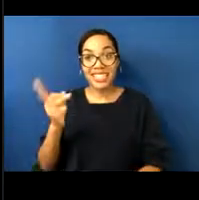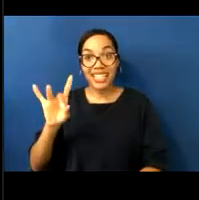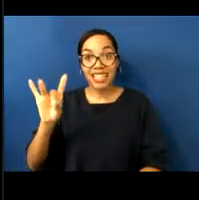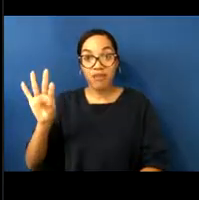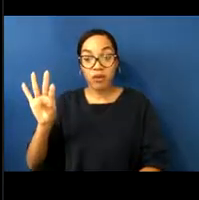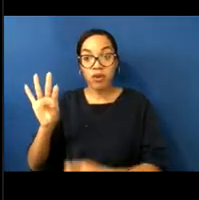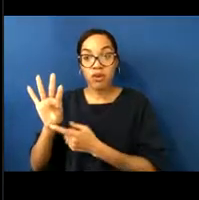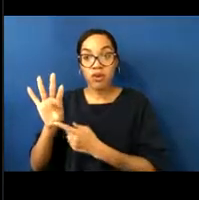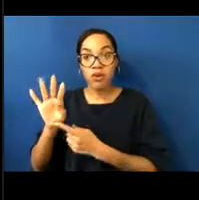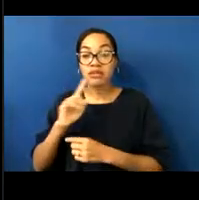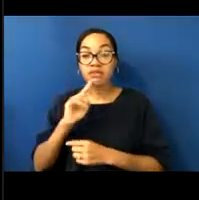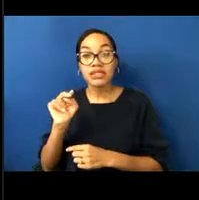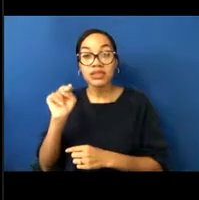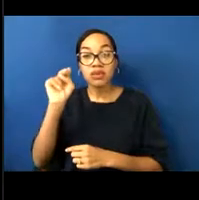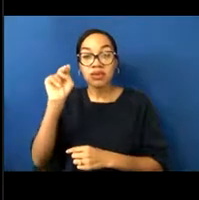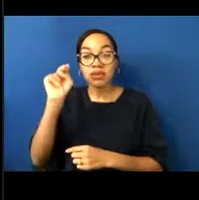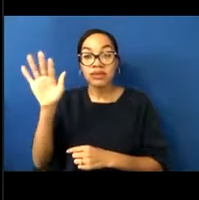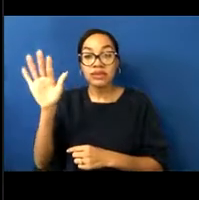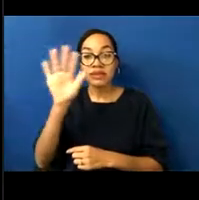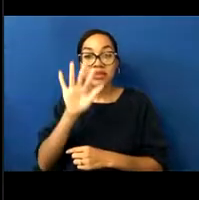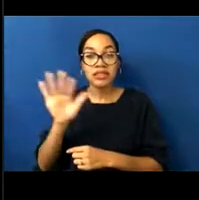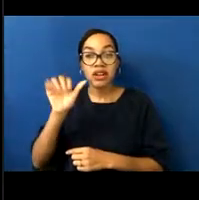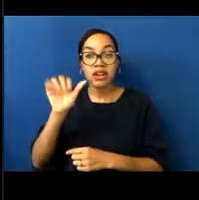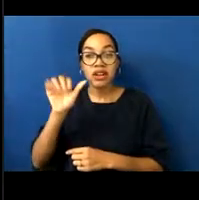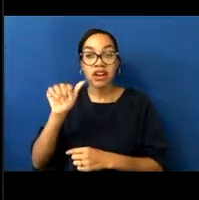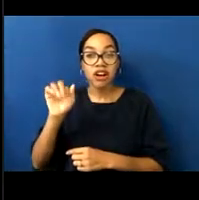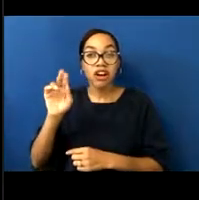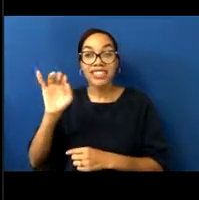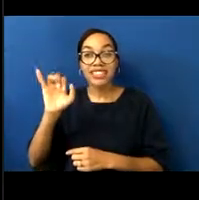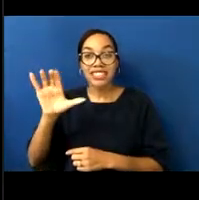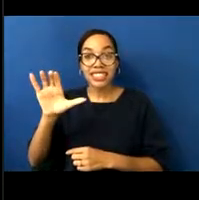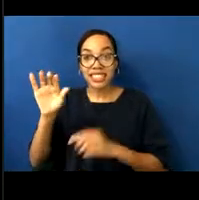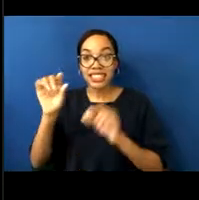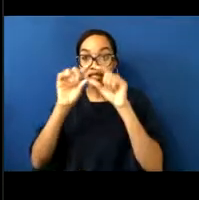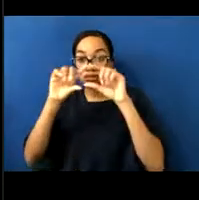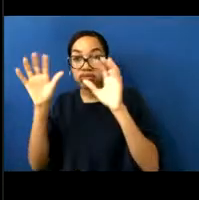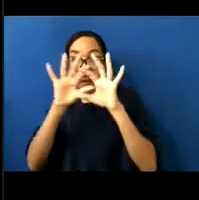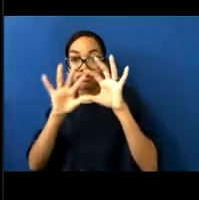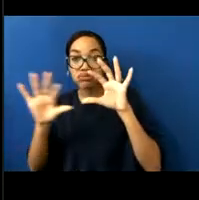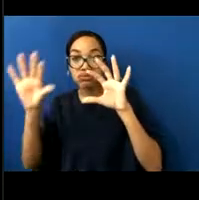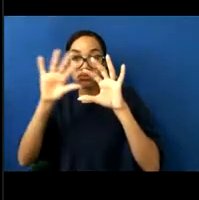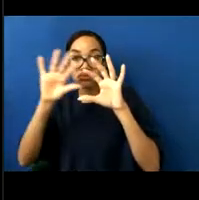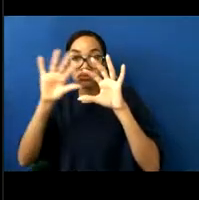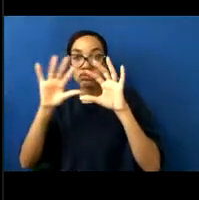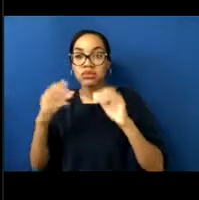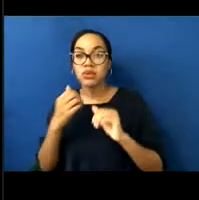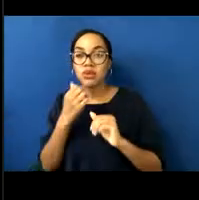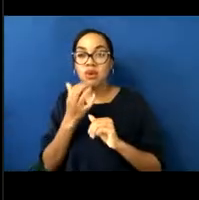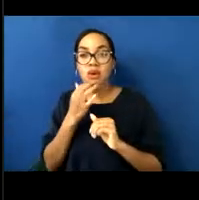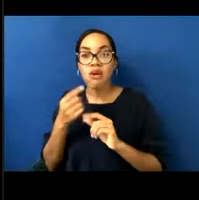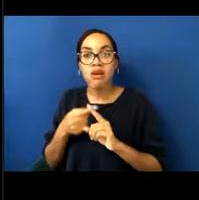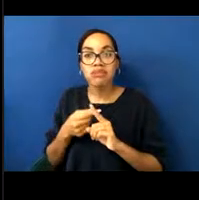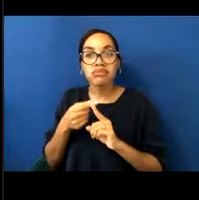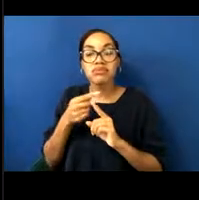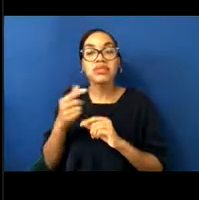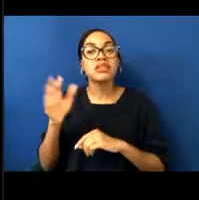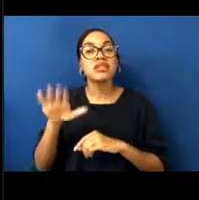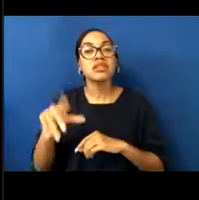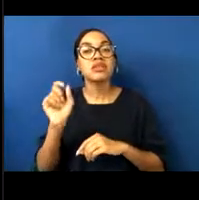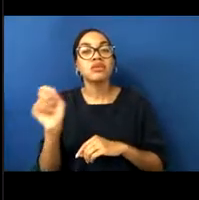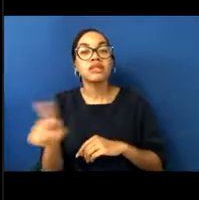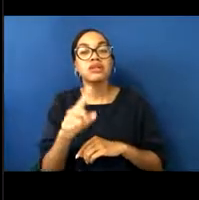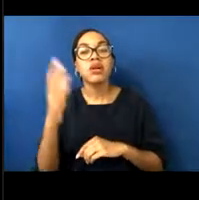hemisphere above the Arctic. So my first question for everybody is, why is there more warming in the Arctic relative to the